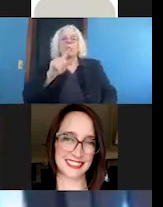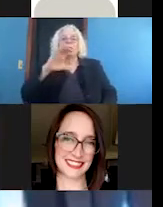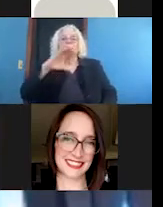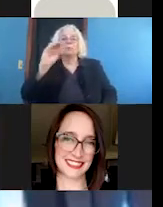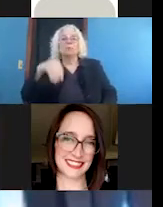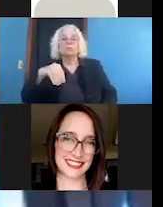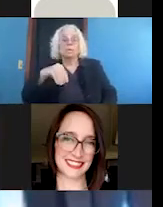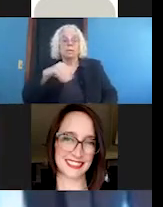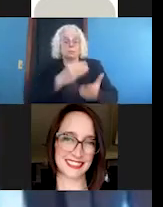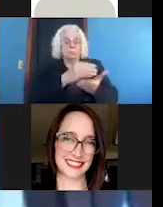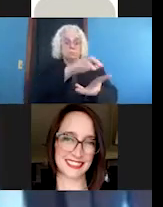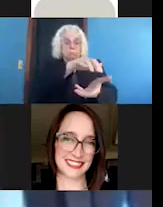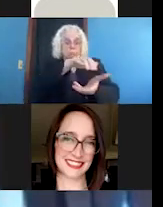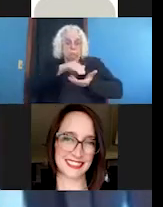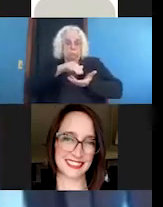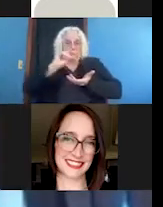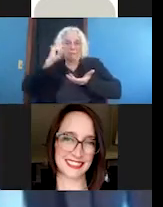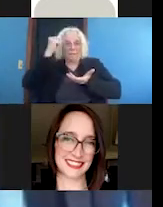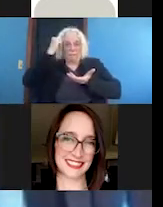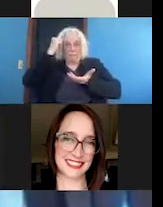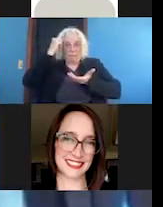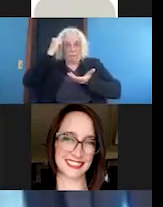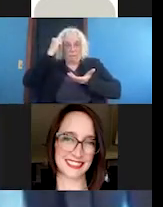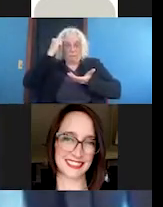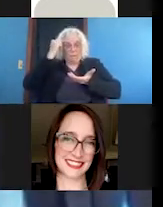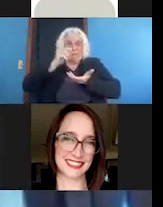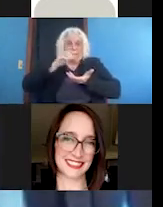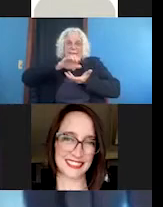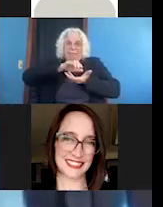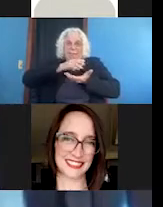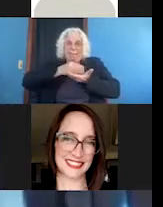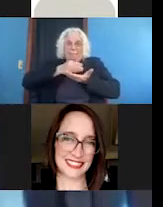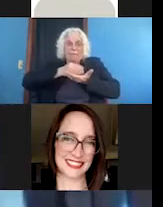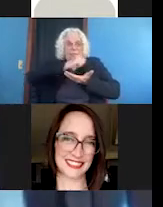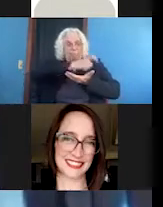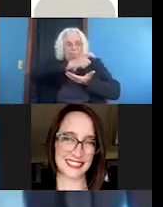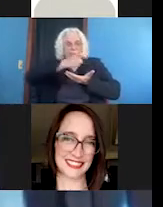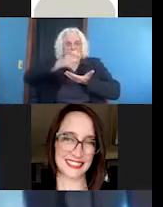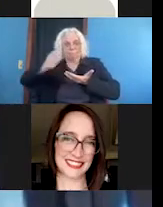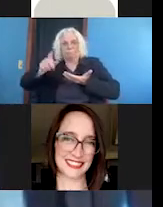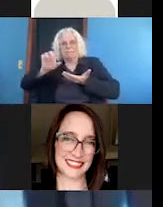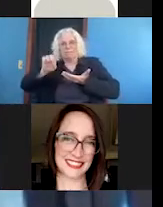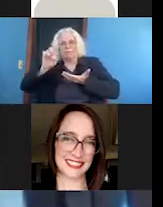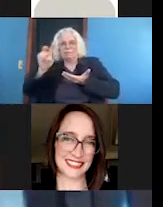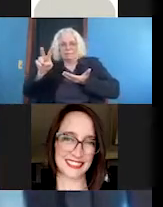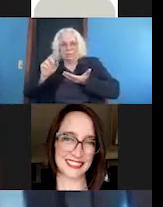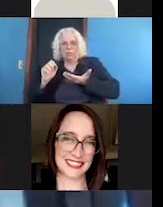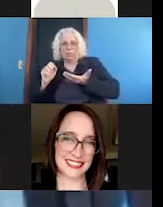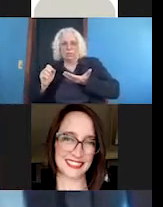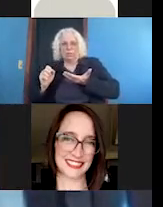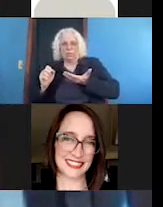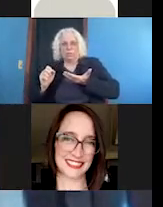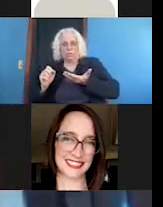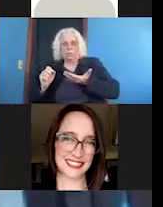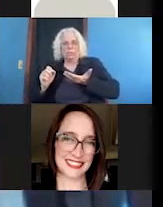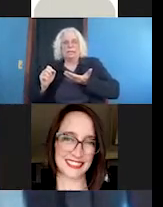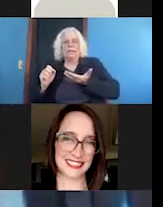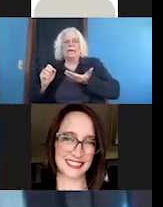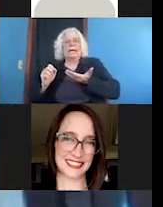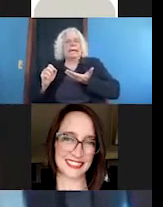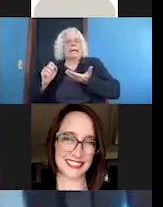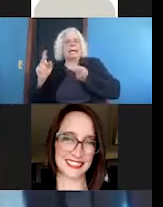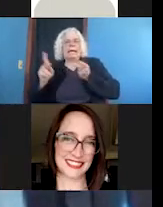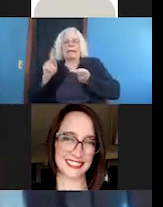government, then it's divided up into the different divisions, and everyone has to present a